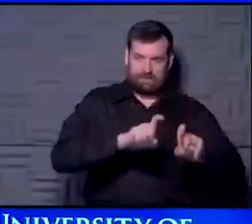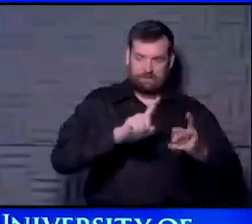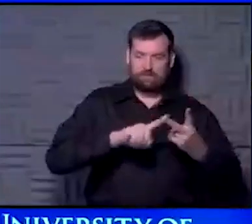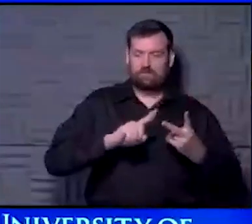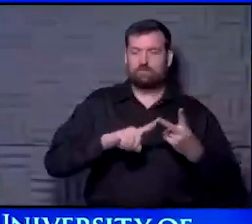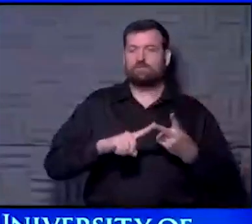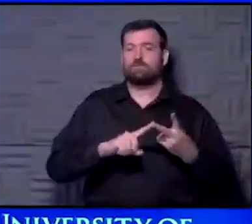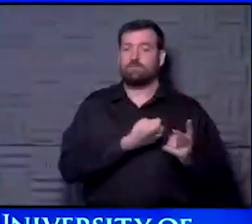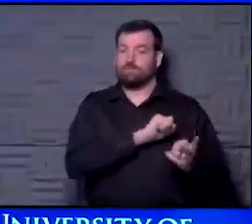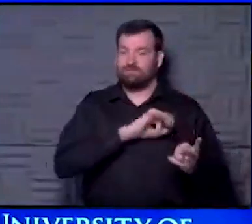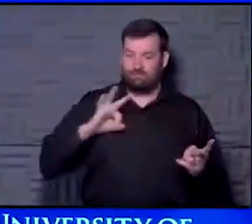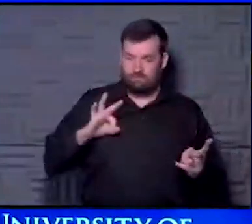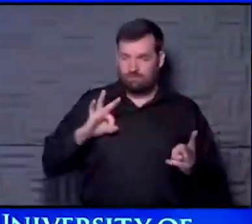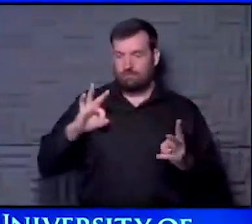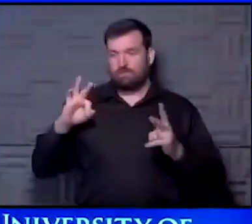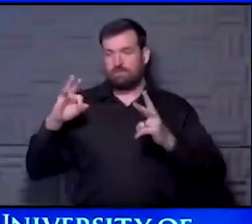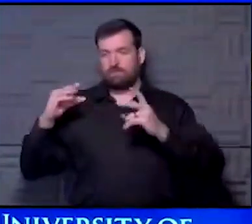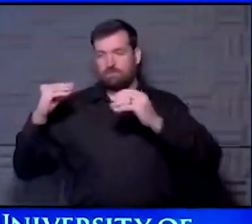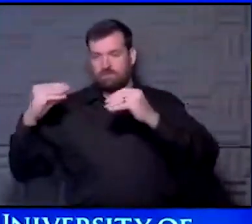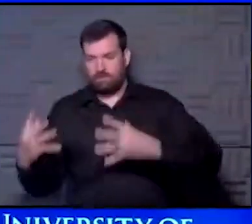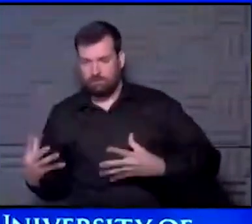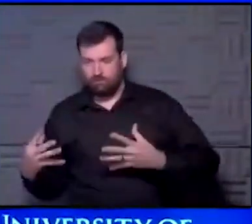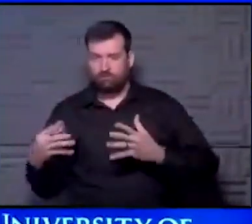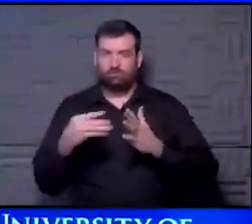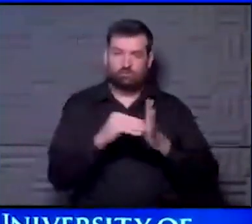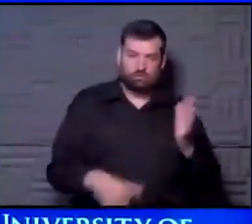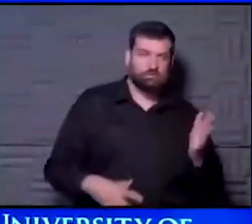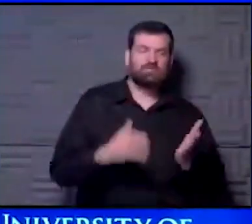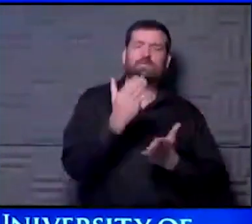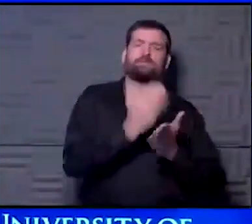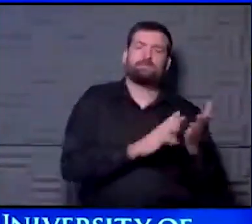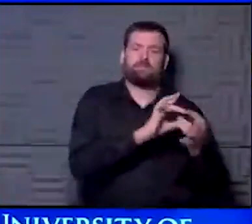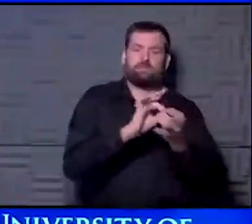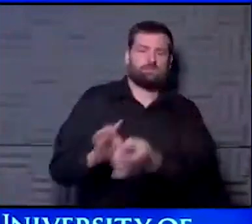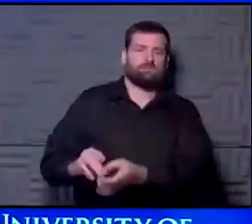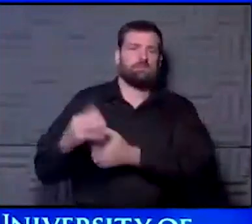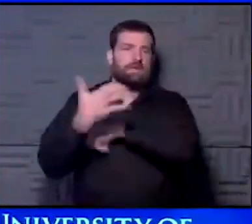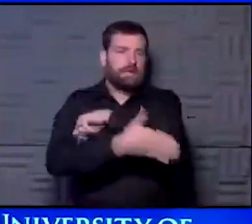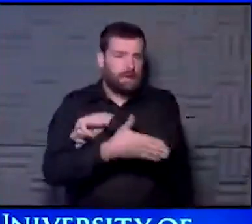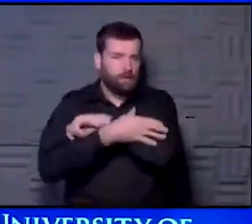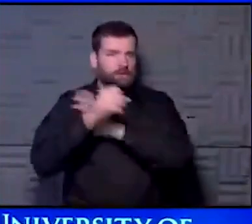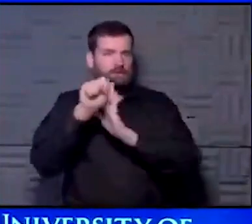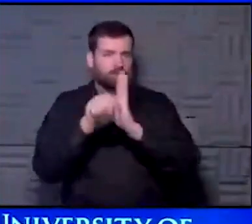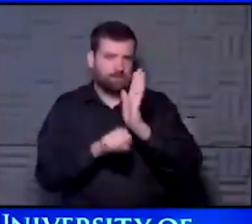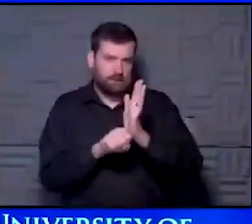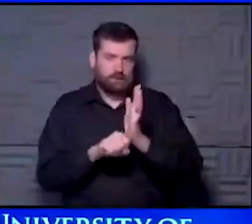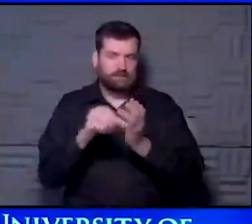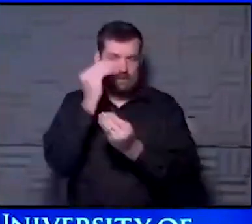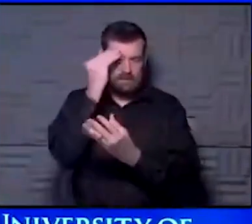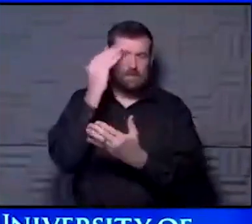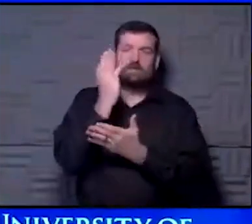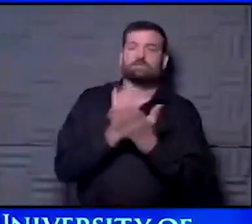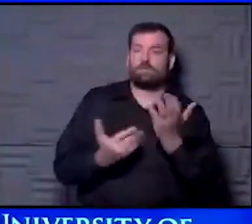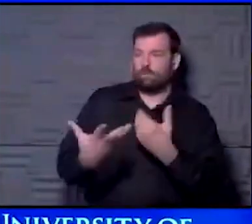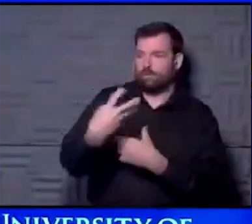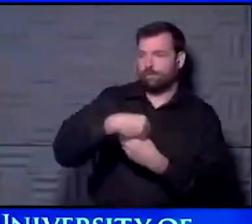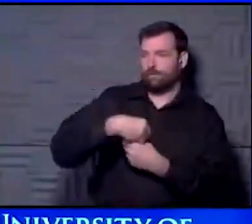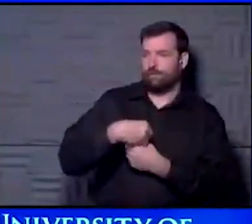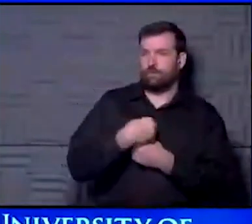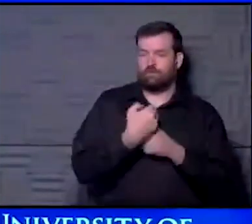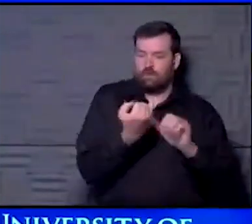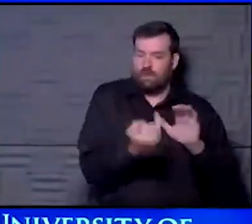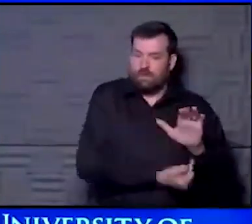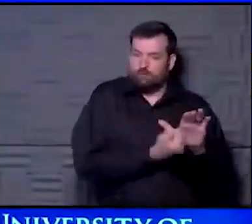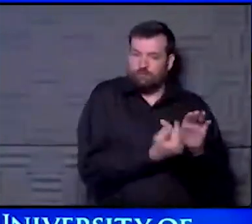down by faculty and students. Some link to all their county and state data and make it interactive. Some will include isolation